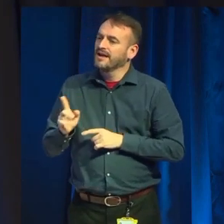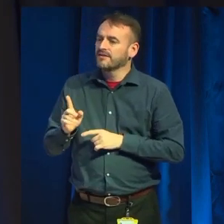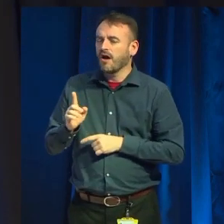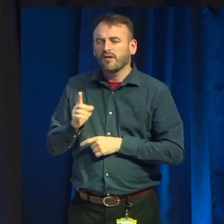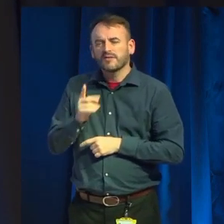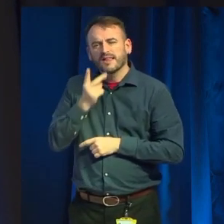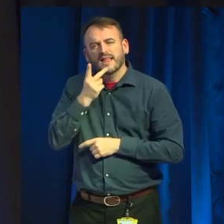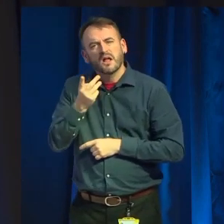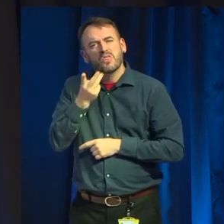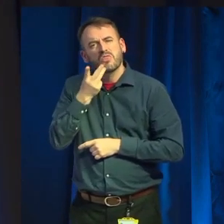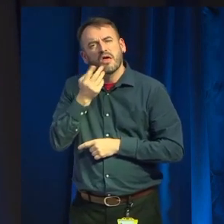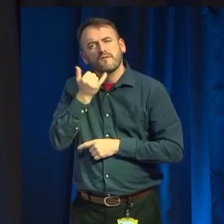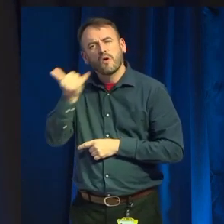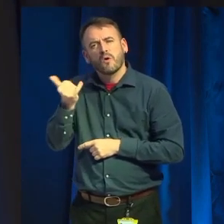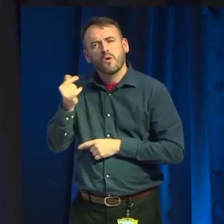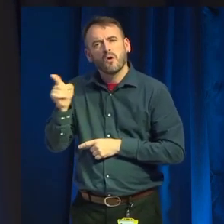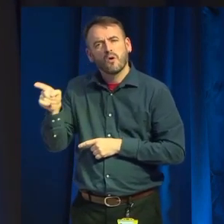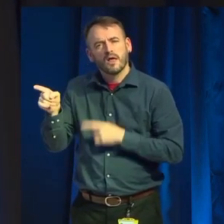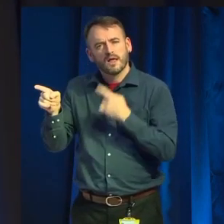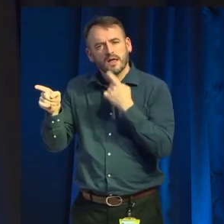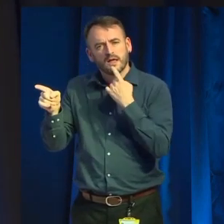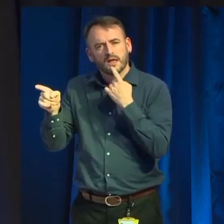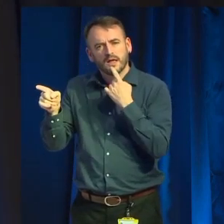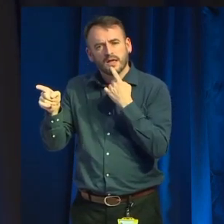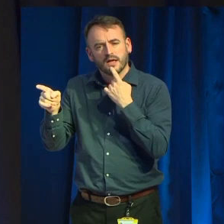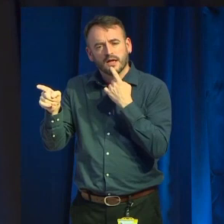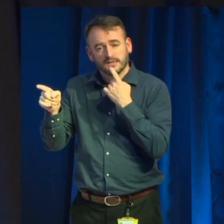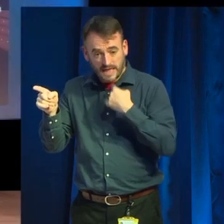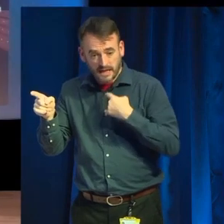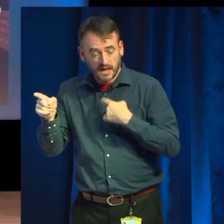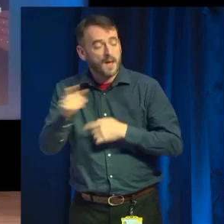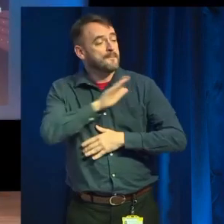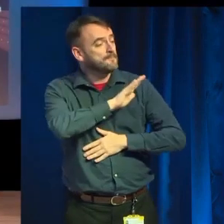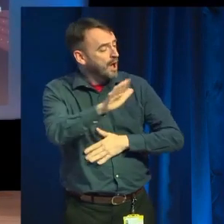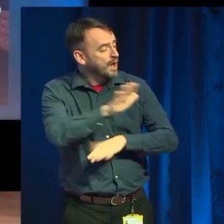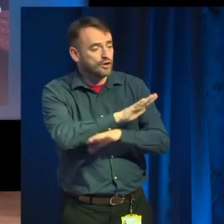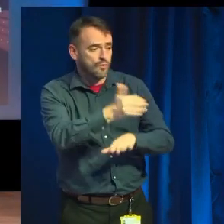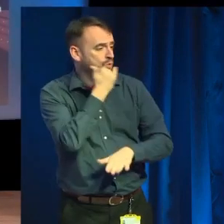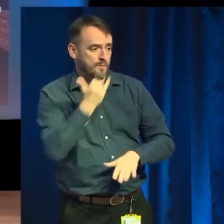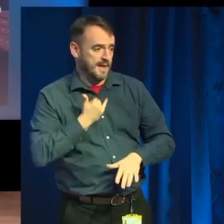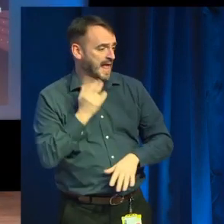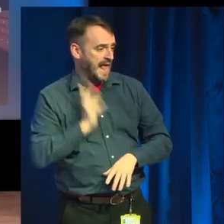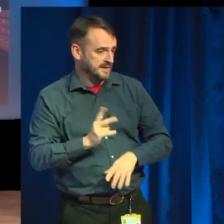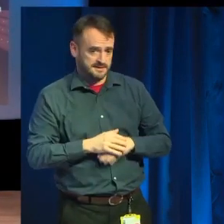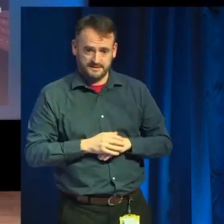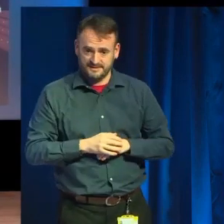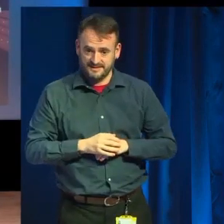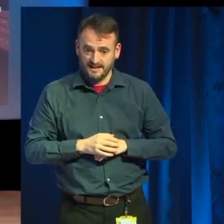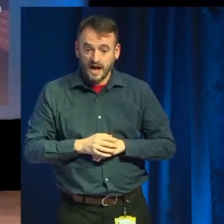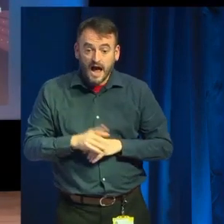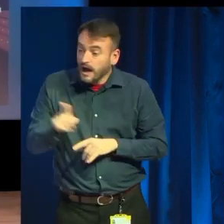said, yeah, so bye, and please don't call me anymore. And she was totally right, I'm sure, like,